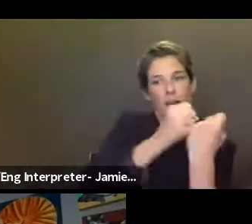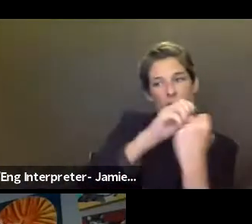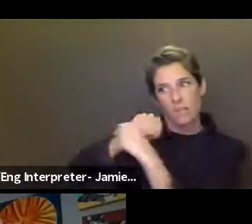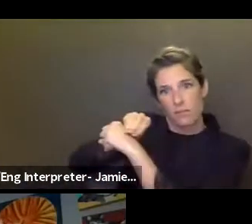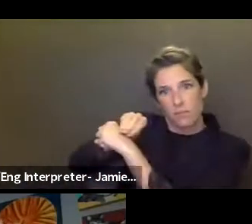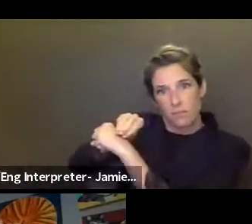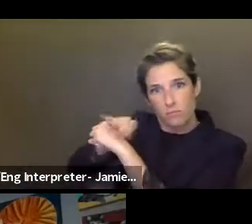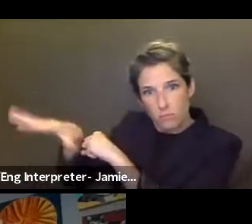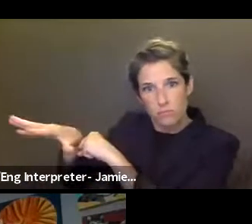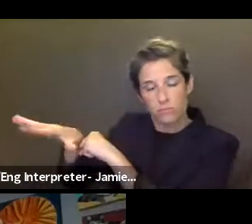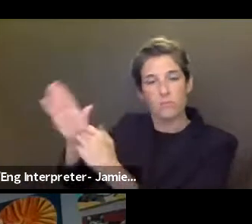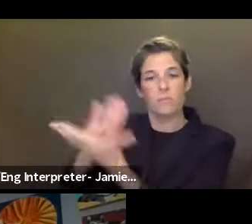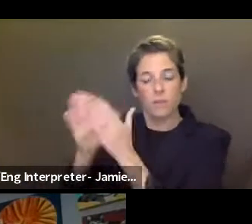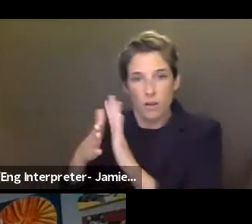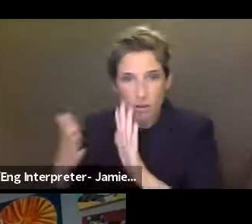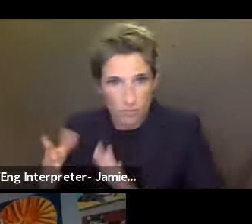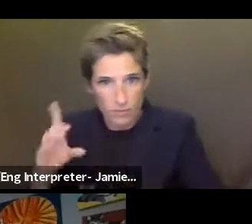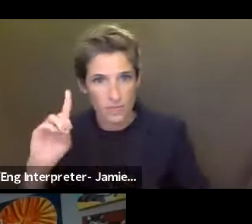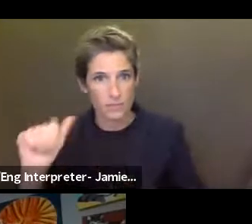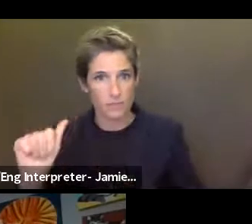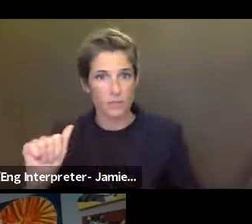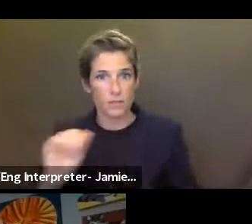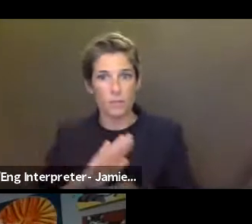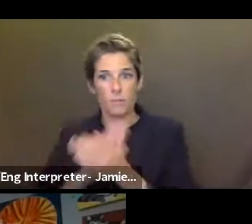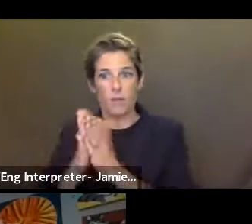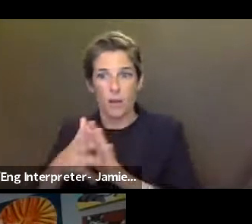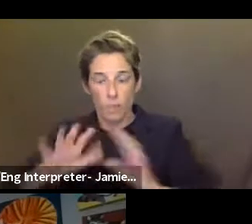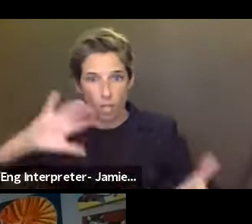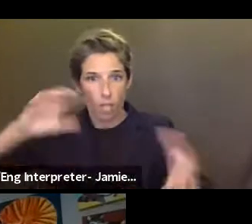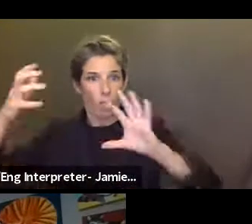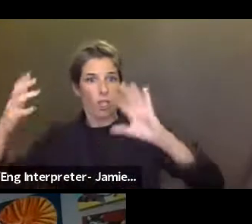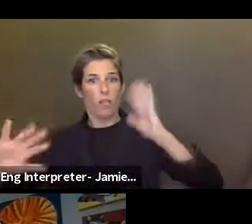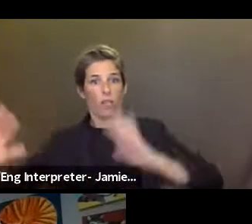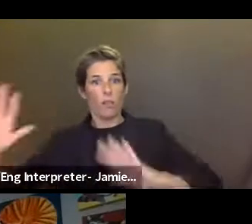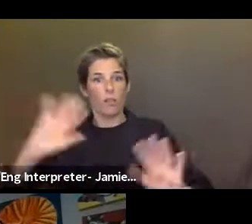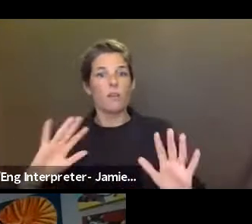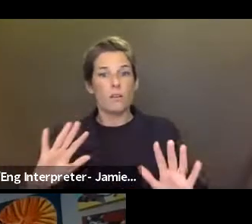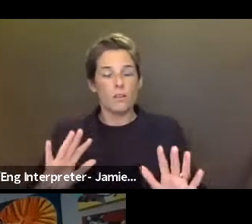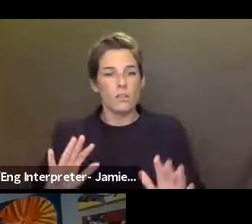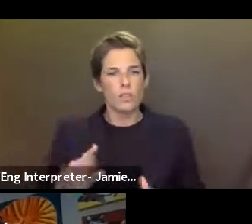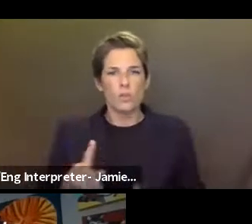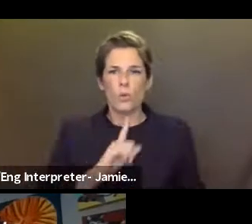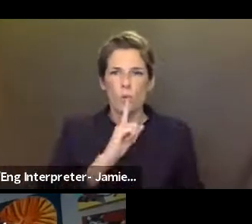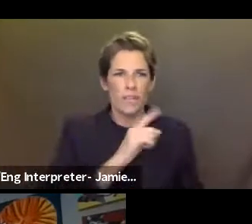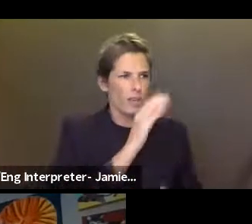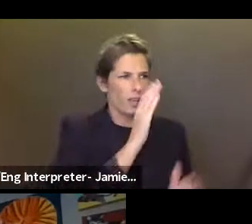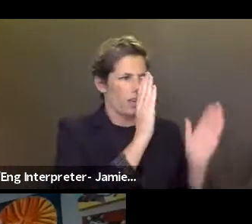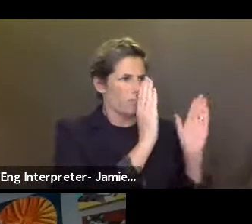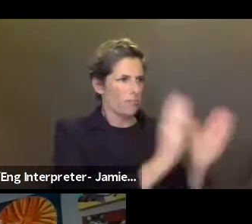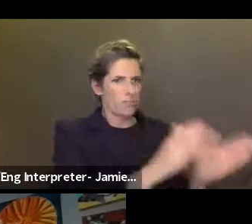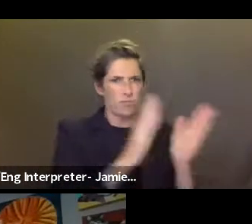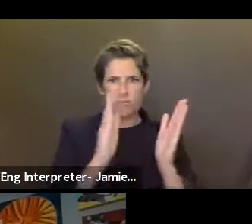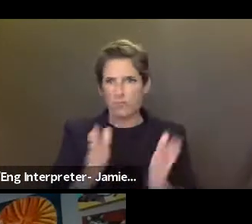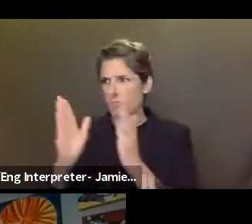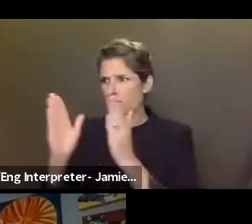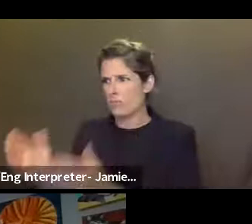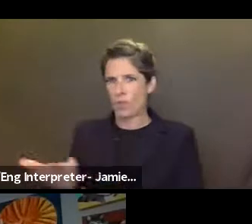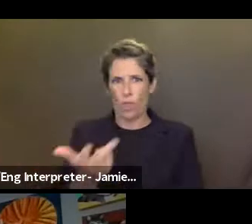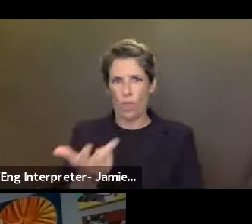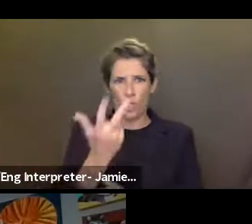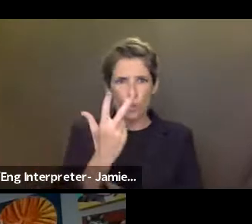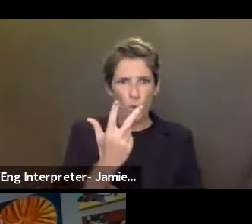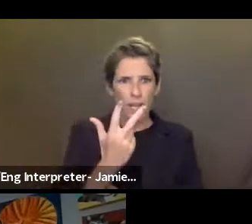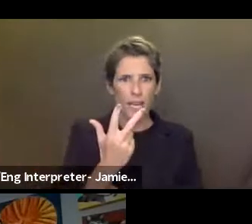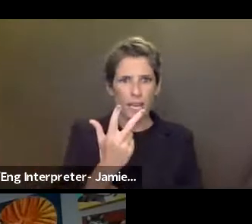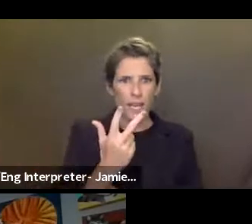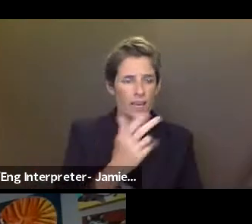injustices, inequities, societal problems. And the complexity of moving between, I think, each of these three domains and